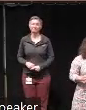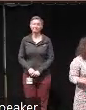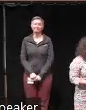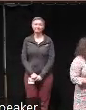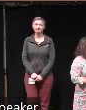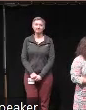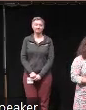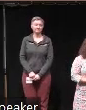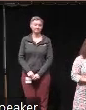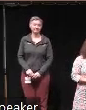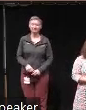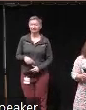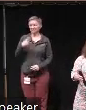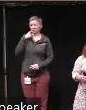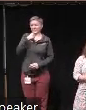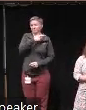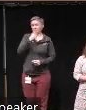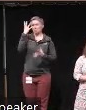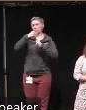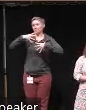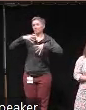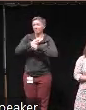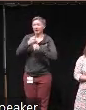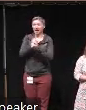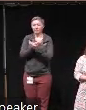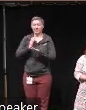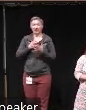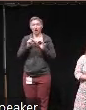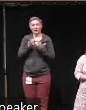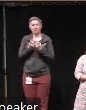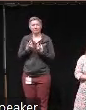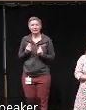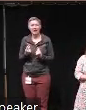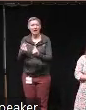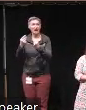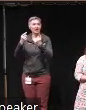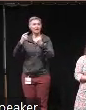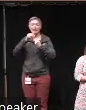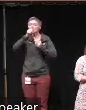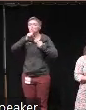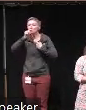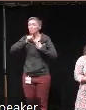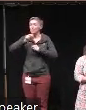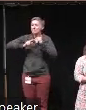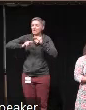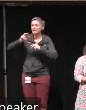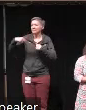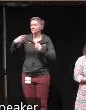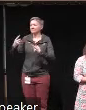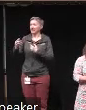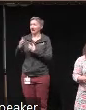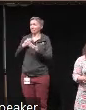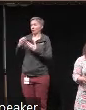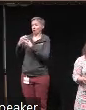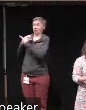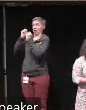It's really a beautiful summary of all that our department has shaped, grown, and endured, built despite extraordinary circumstances